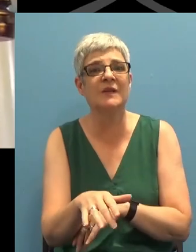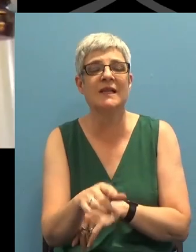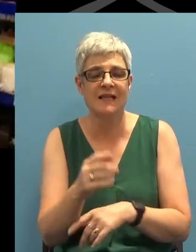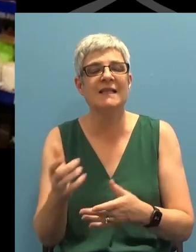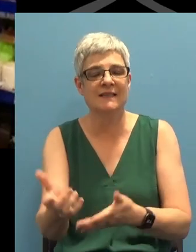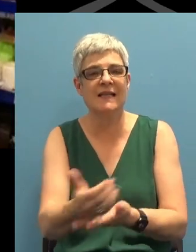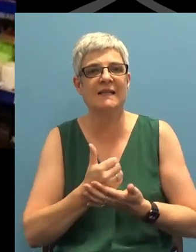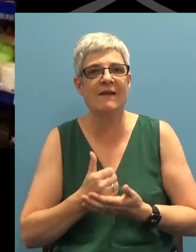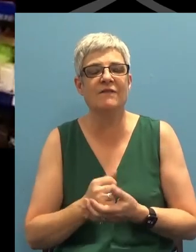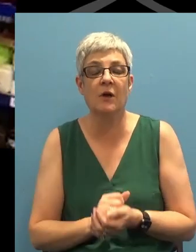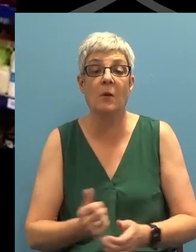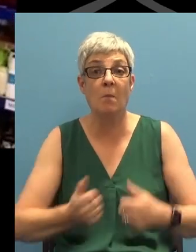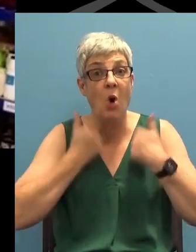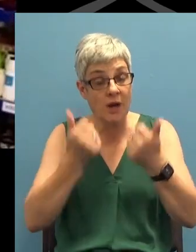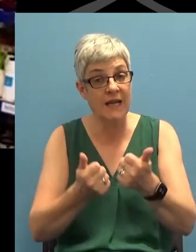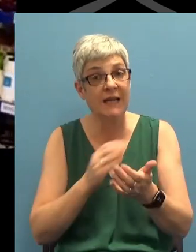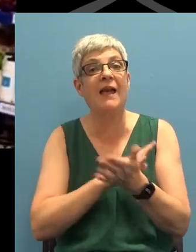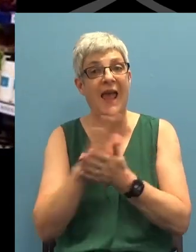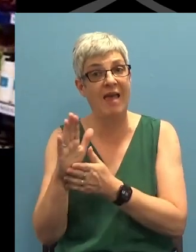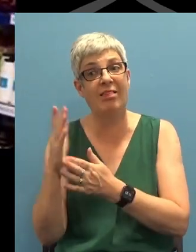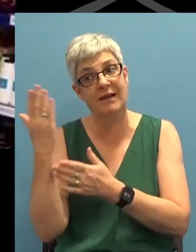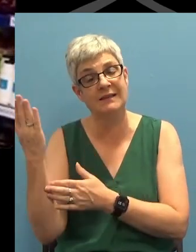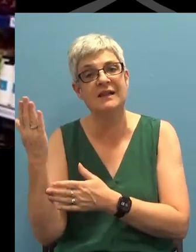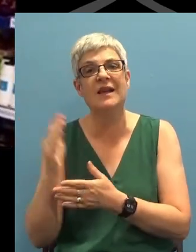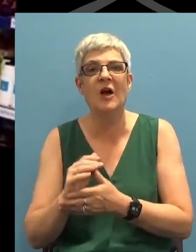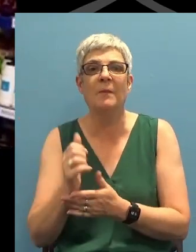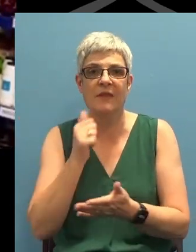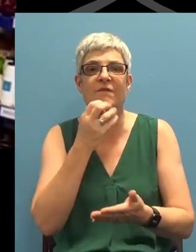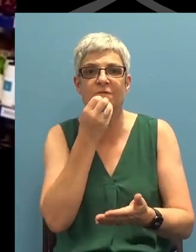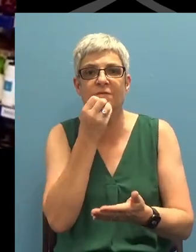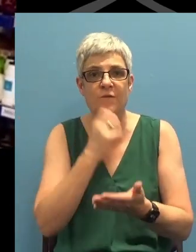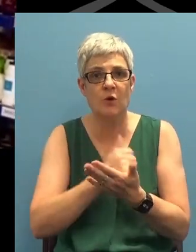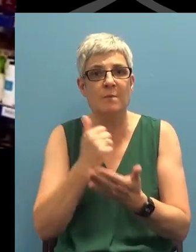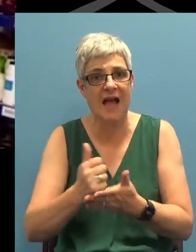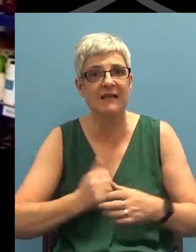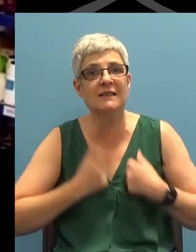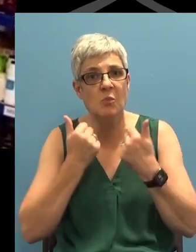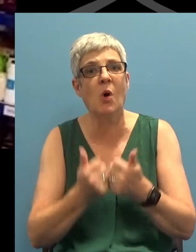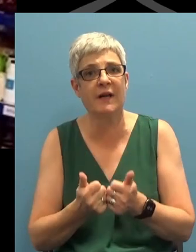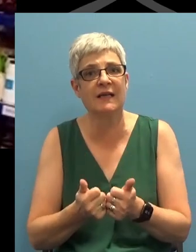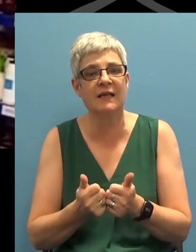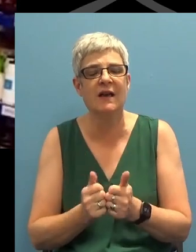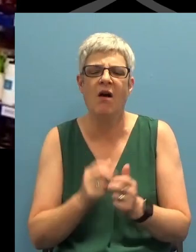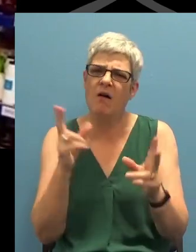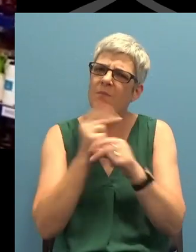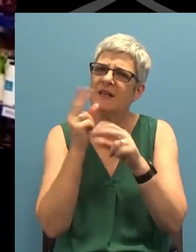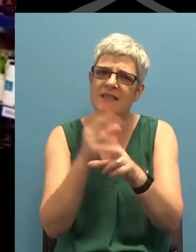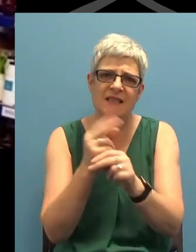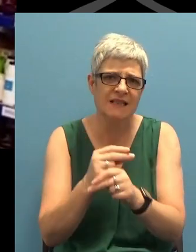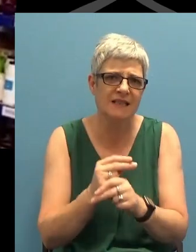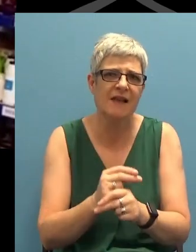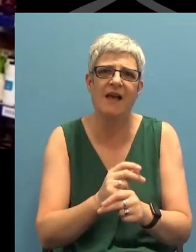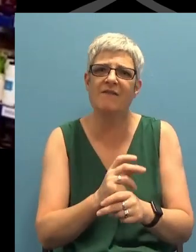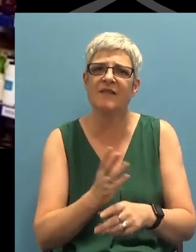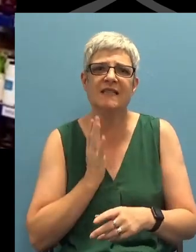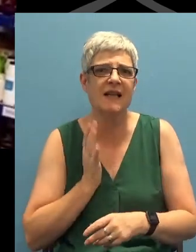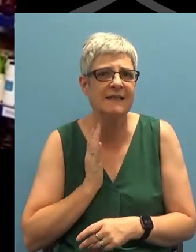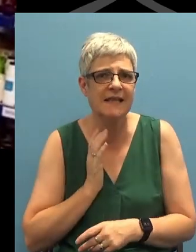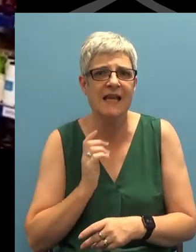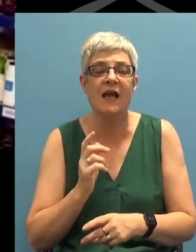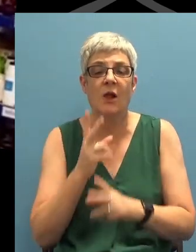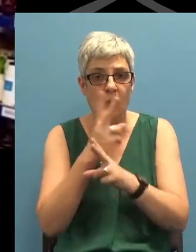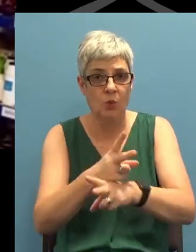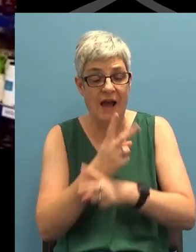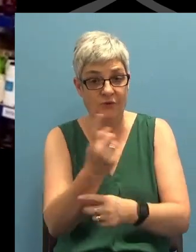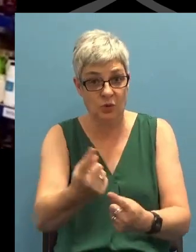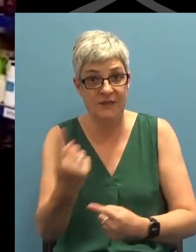safe. Morning, everyone. It's Helen. I'm up at the food bank this morning. Missing seeing you all on a Sunday. Look after yourselves and